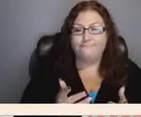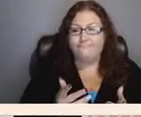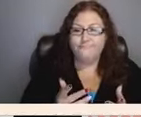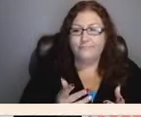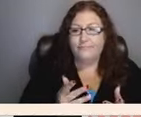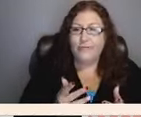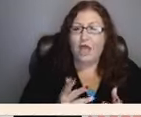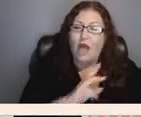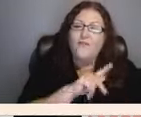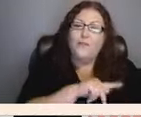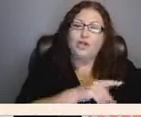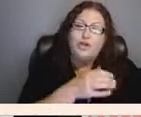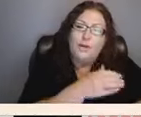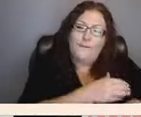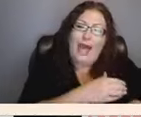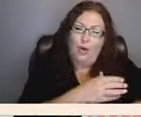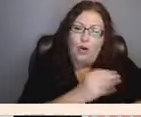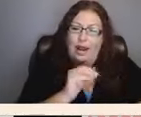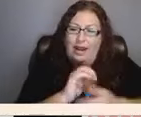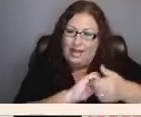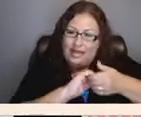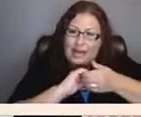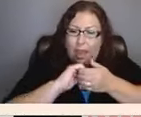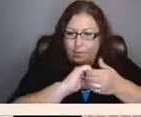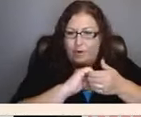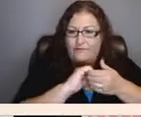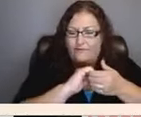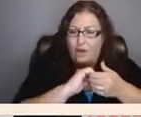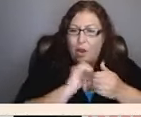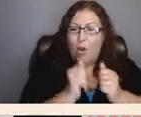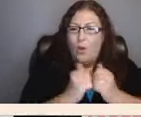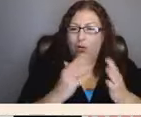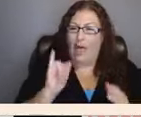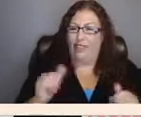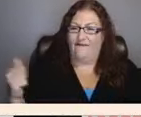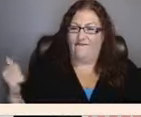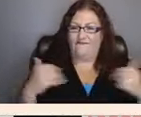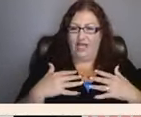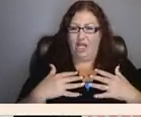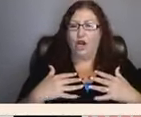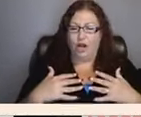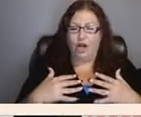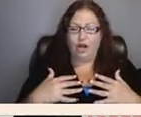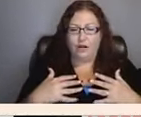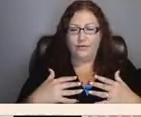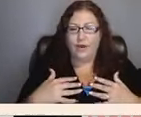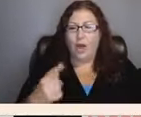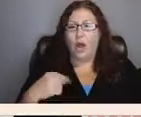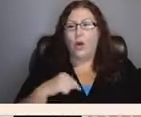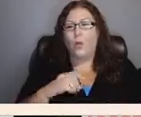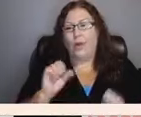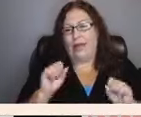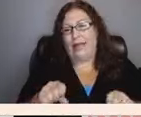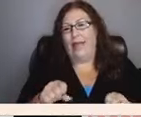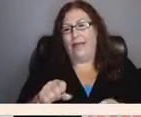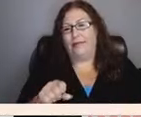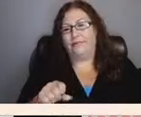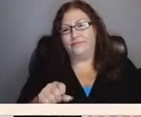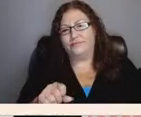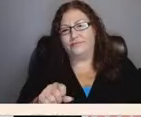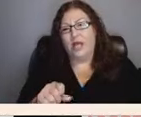personal power and a collaborative without that fear. And we can achieve